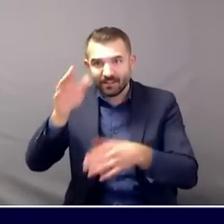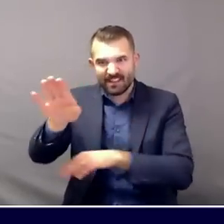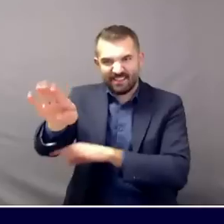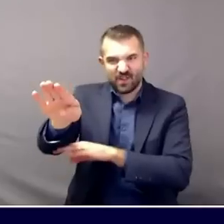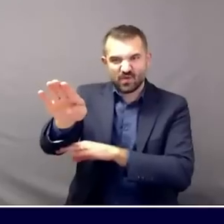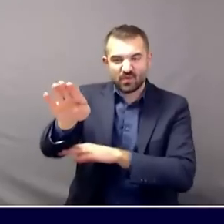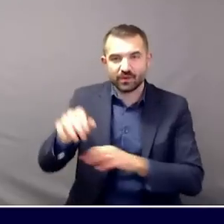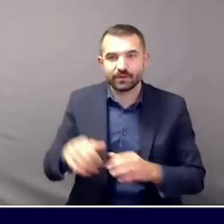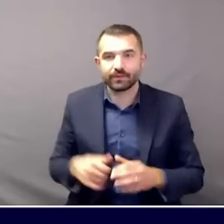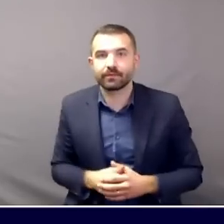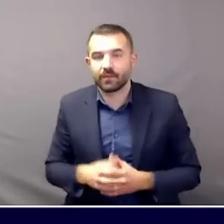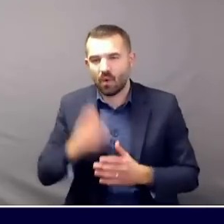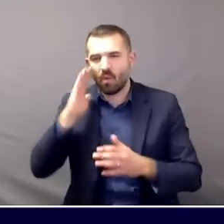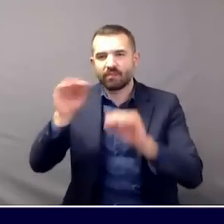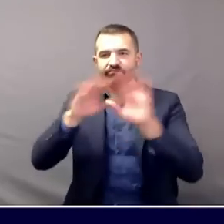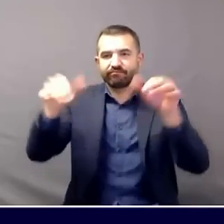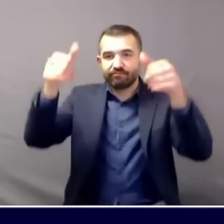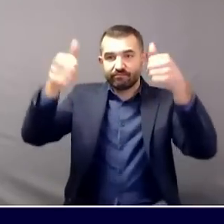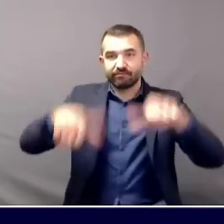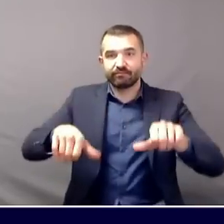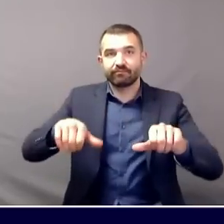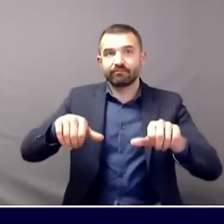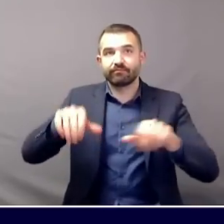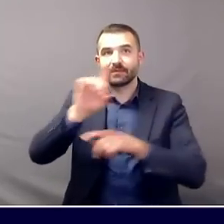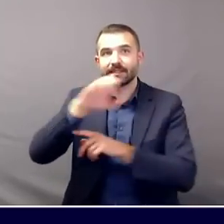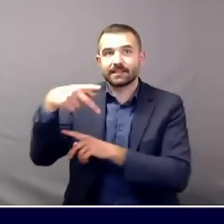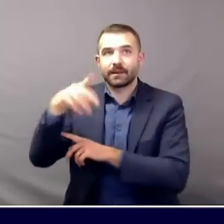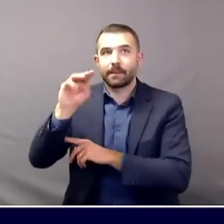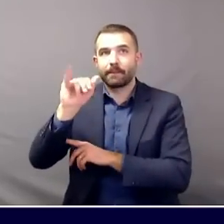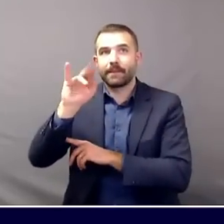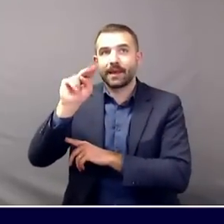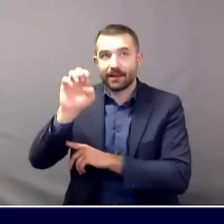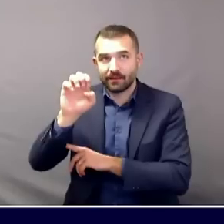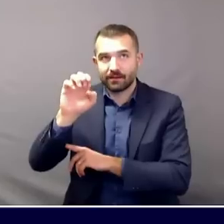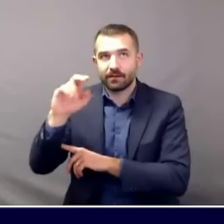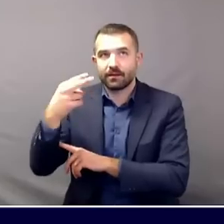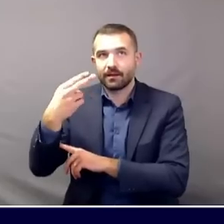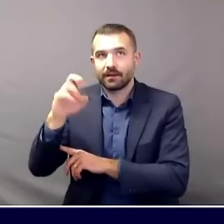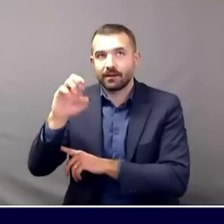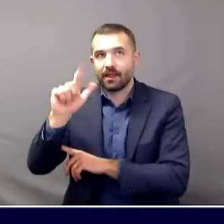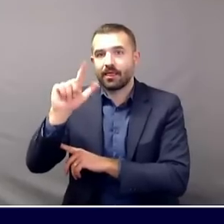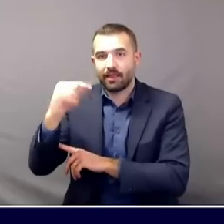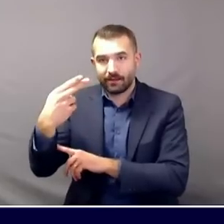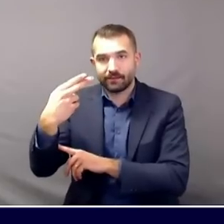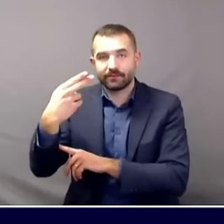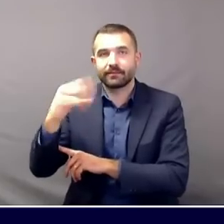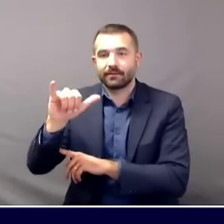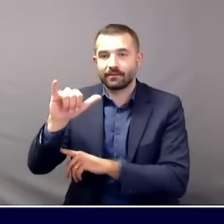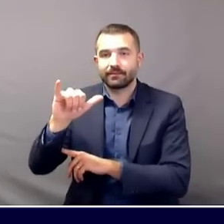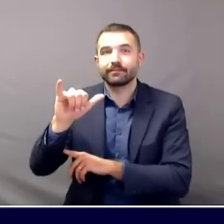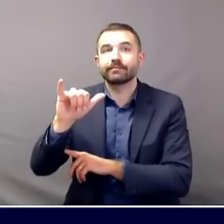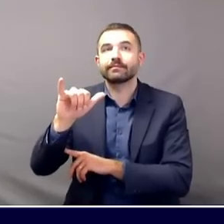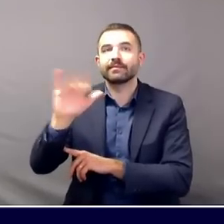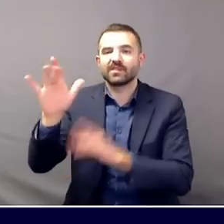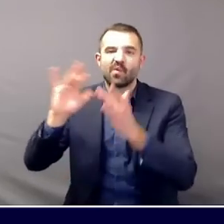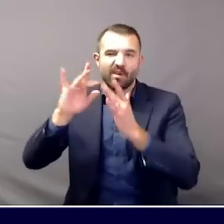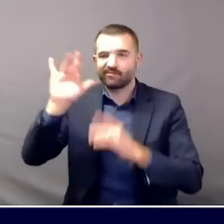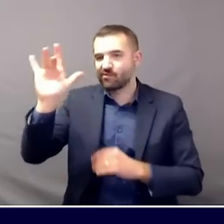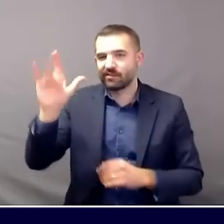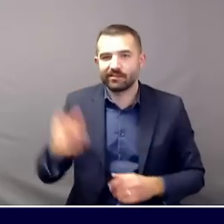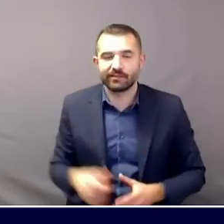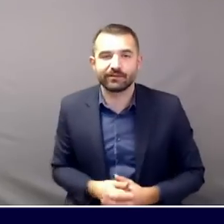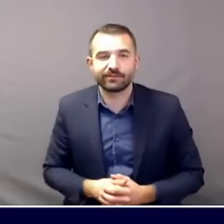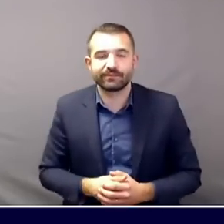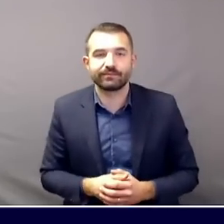Maine Healthy website. With that, I'll turn it back over to Dr. Shah. Thanks, Commissioner Lambrew. There is one other thing that I wanted to mention before